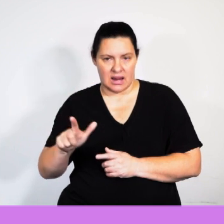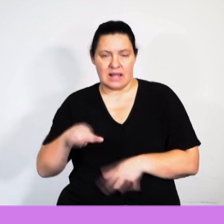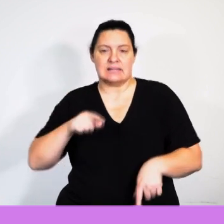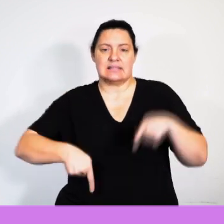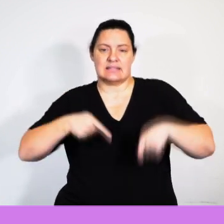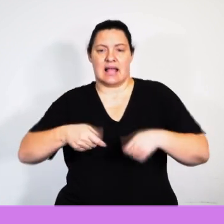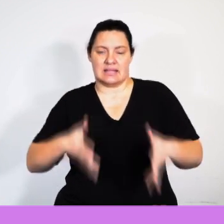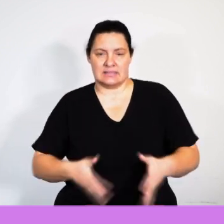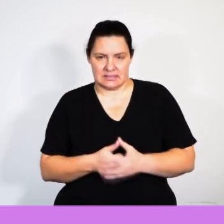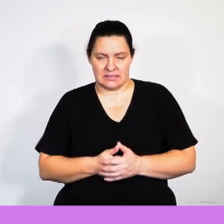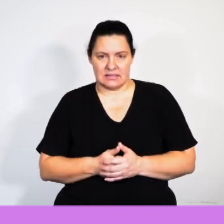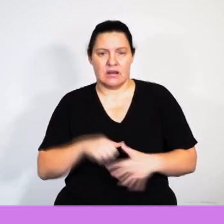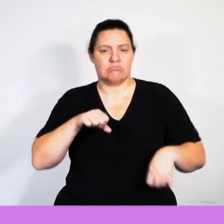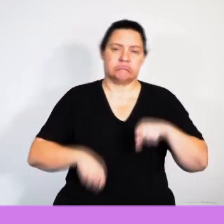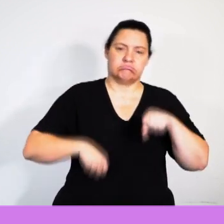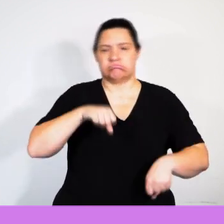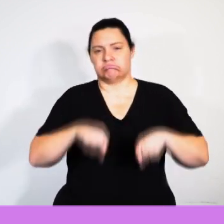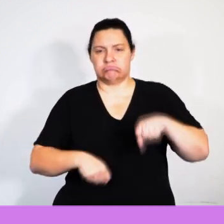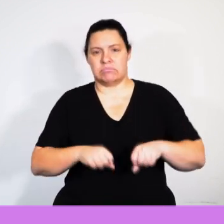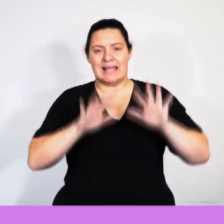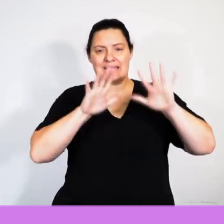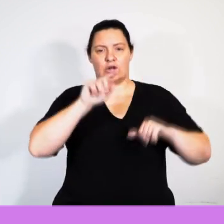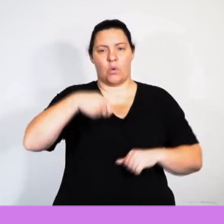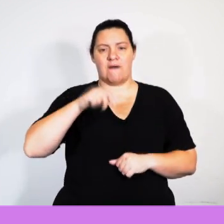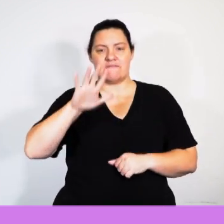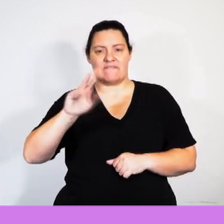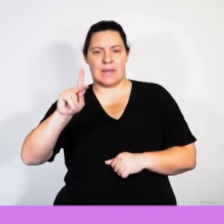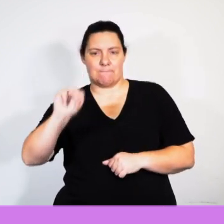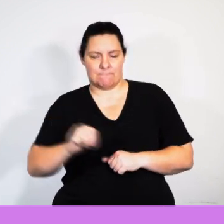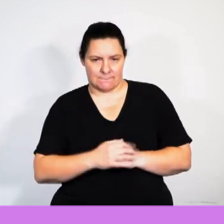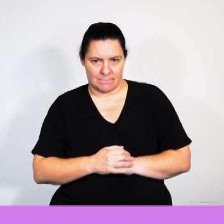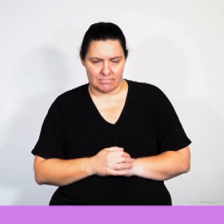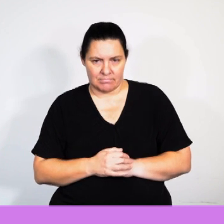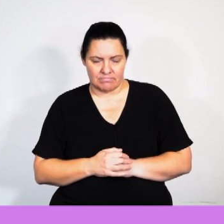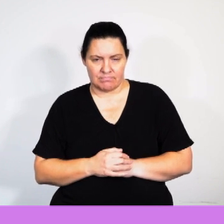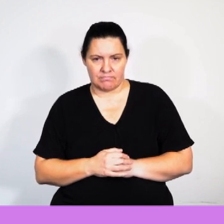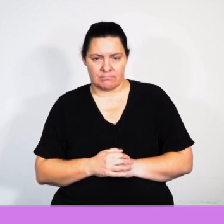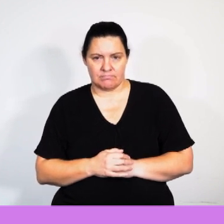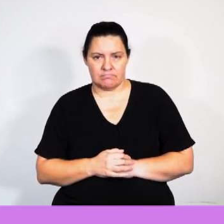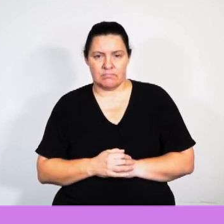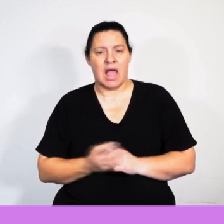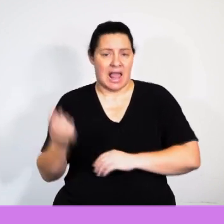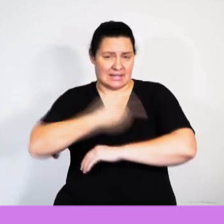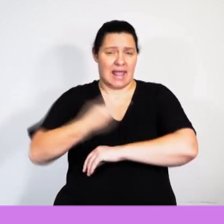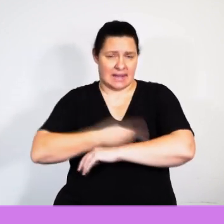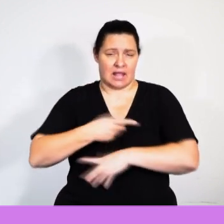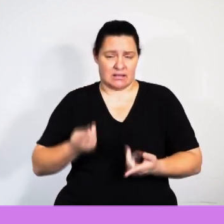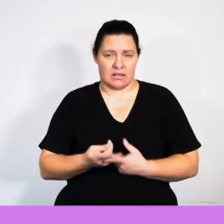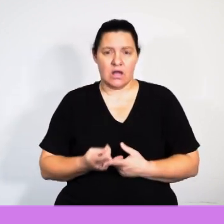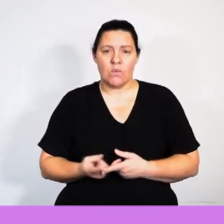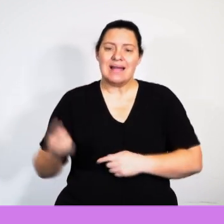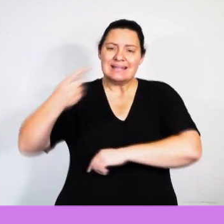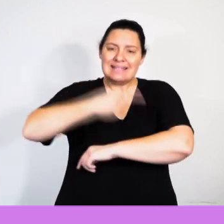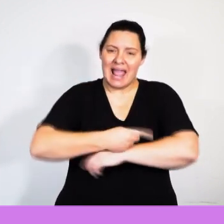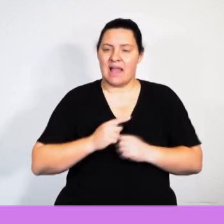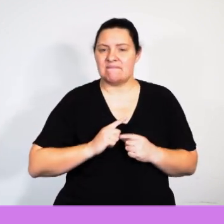Nathaniel is a cyclist. He rides 10.5 kilometers. And this is daily.